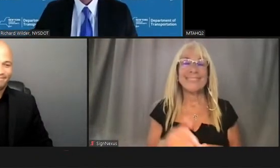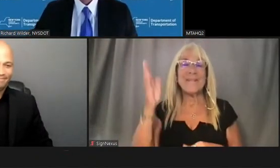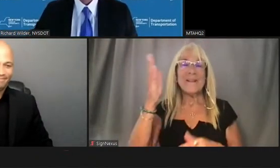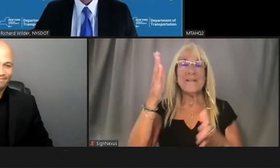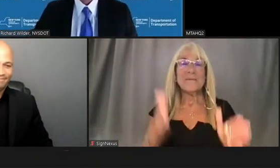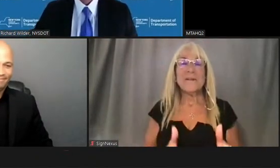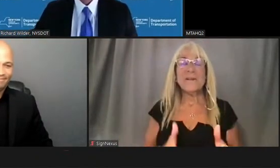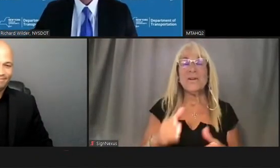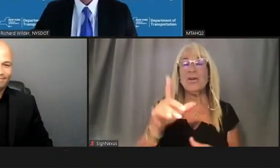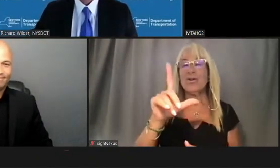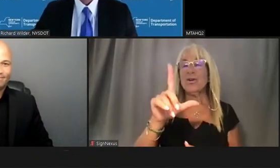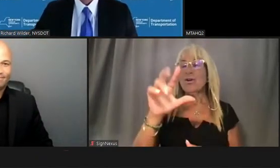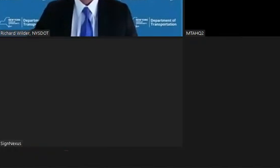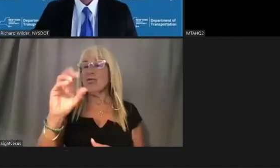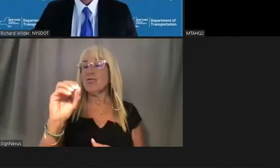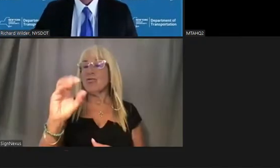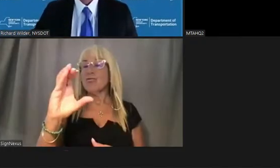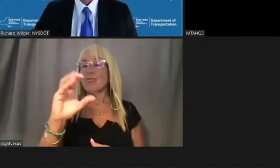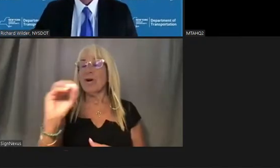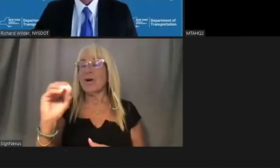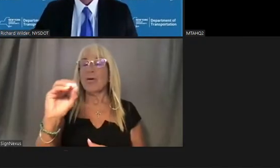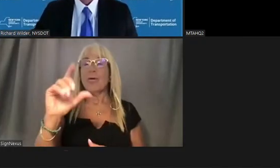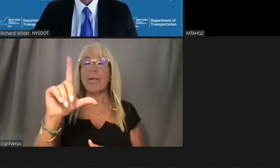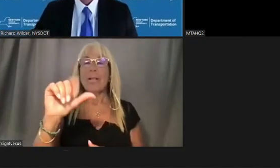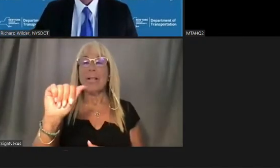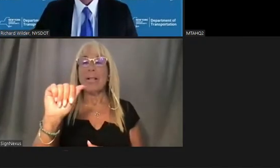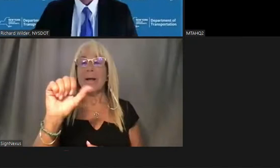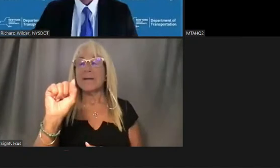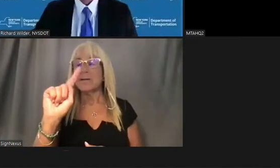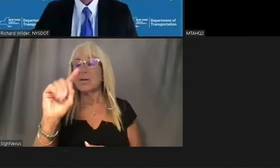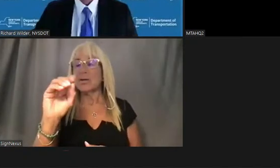lacertosa followed by Edward chiani